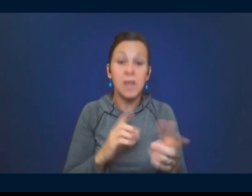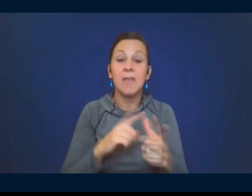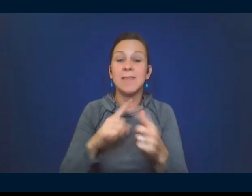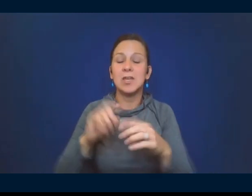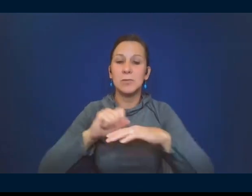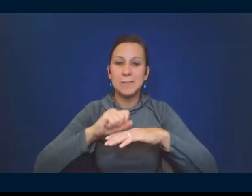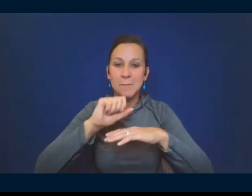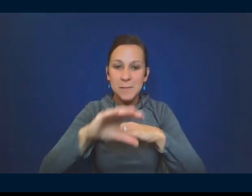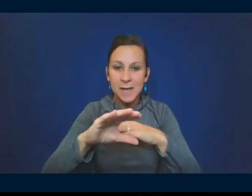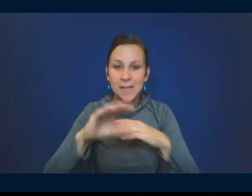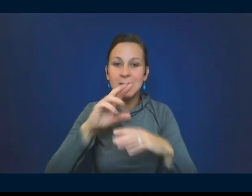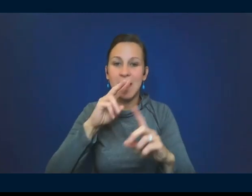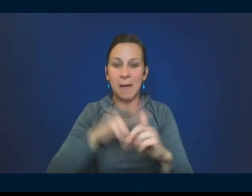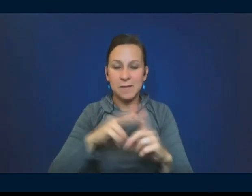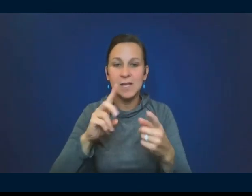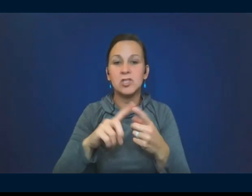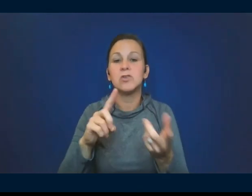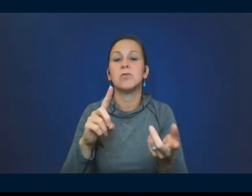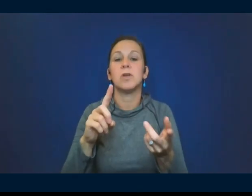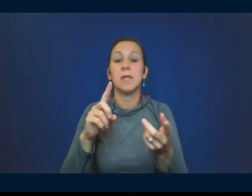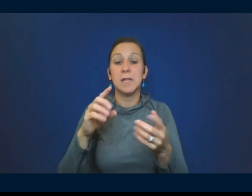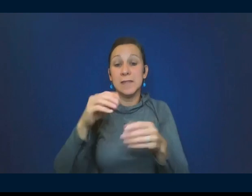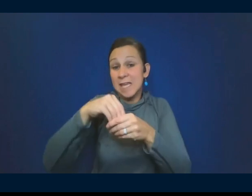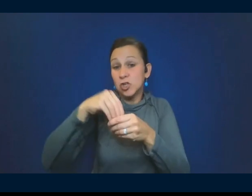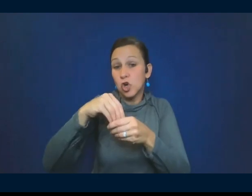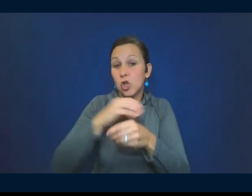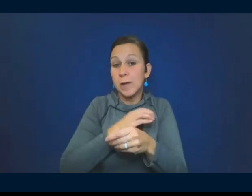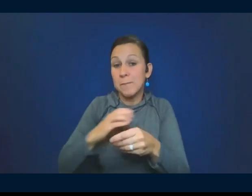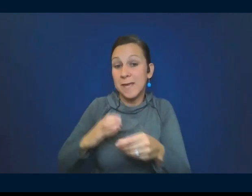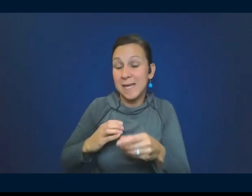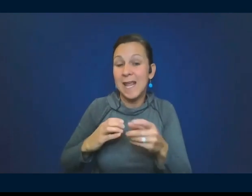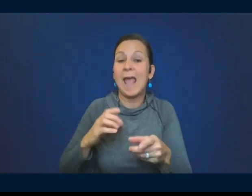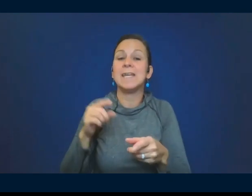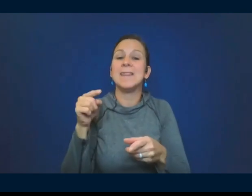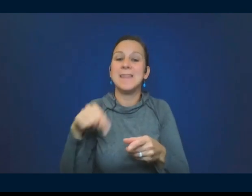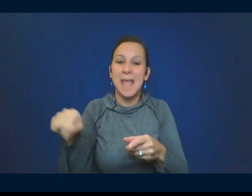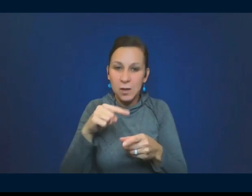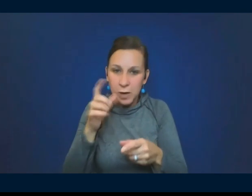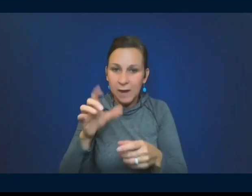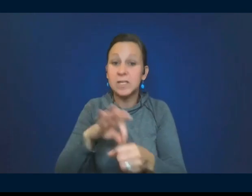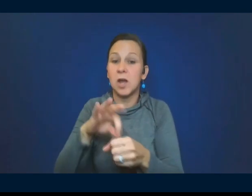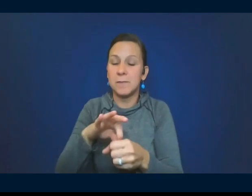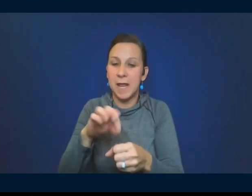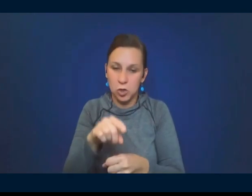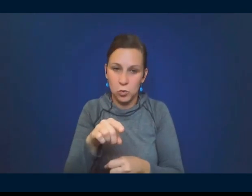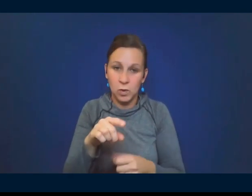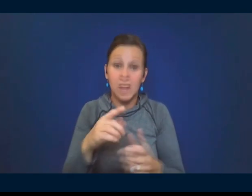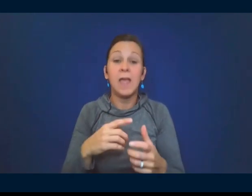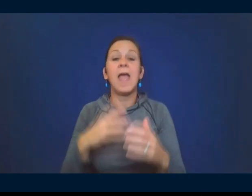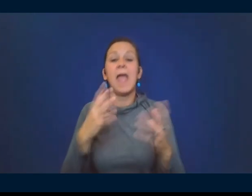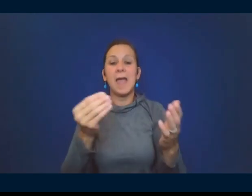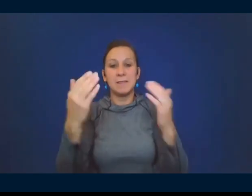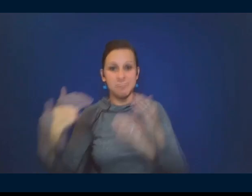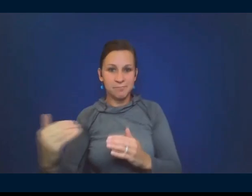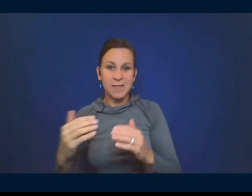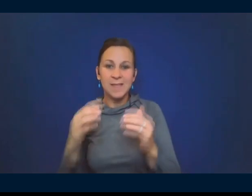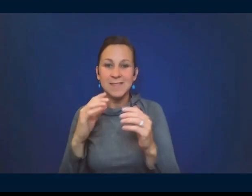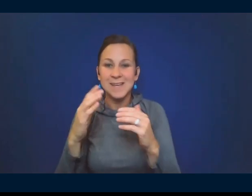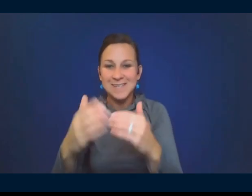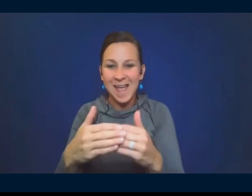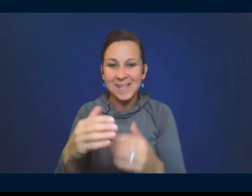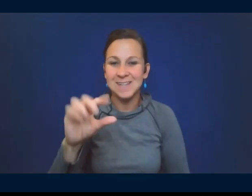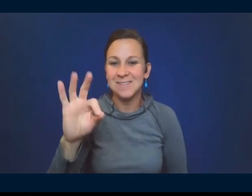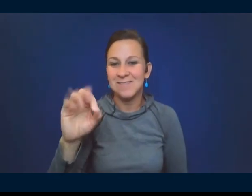their application to the internal committee, which would then nominate them. And the next fellowship that I want to talk about is a newly